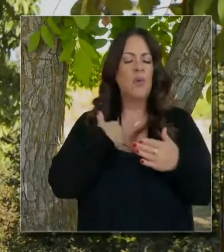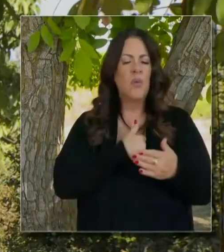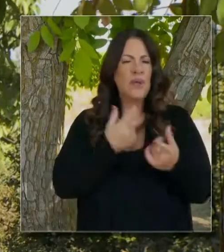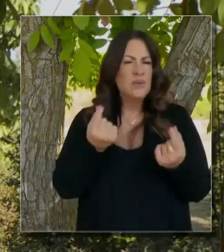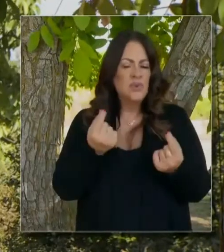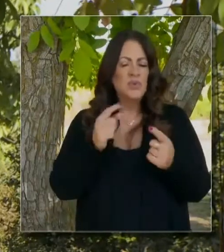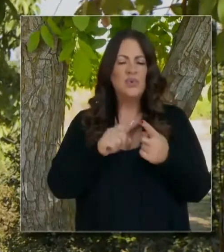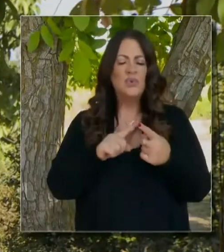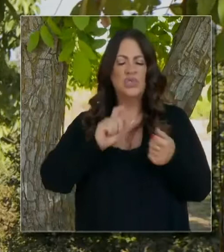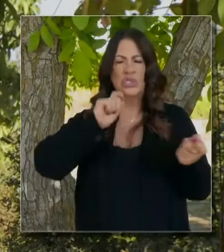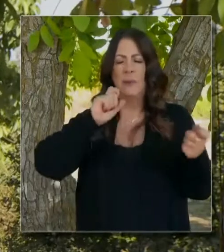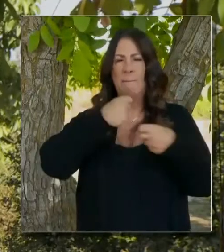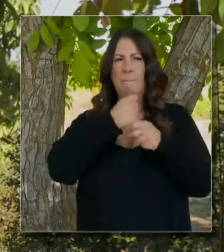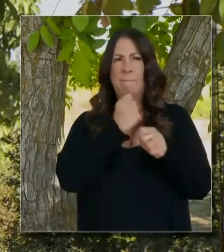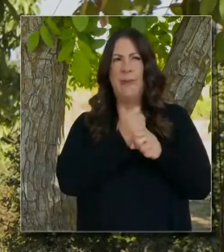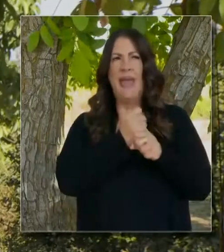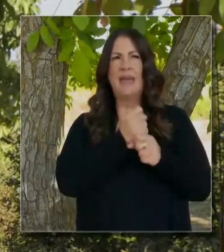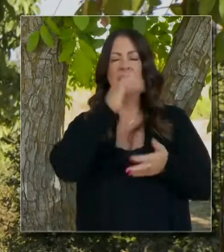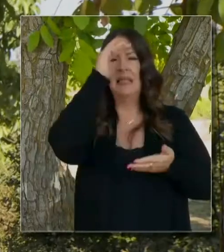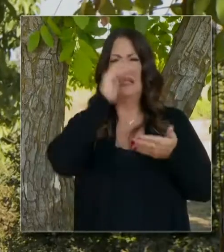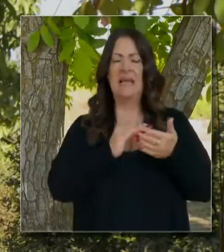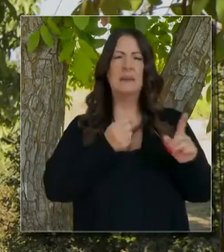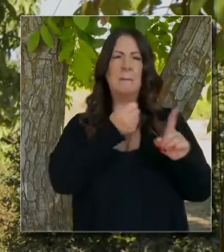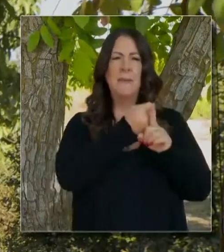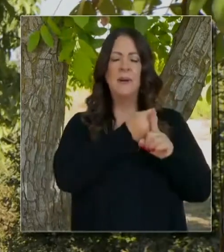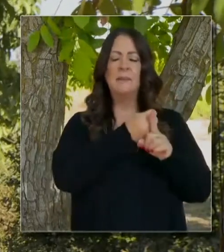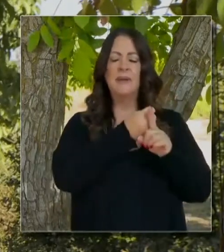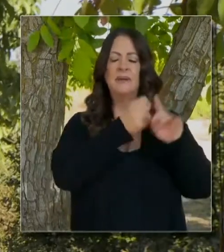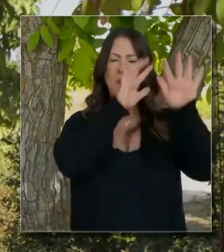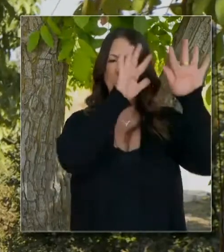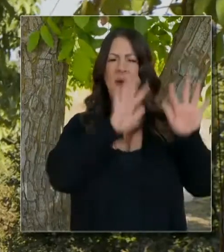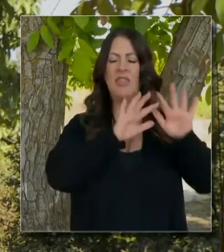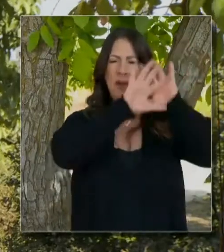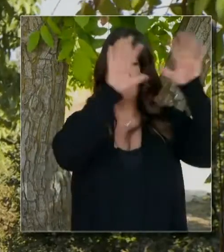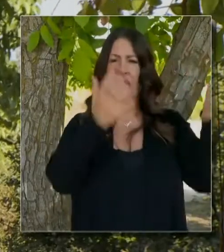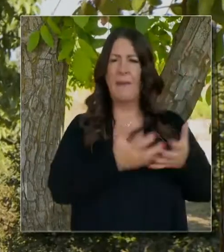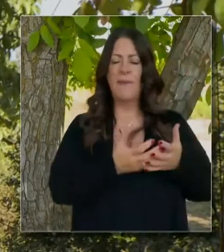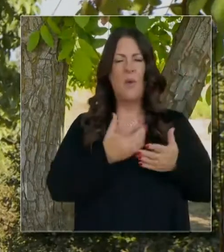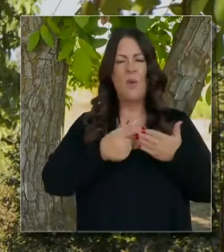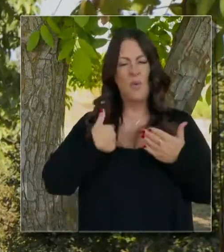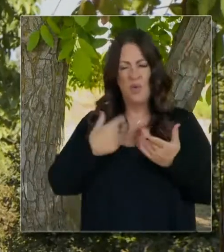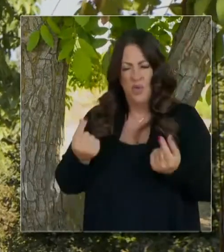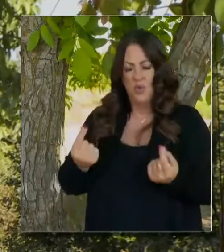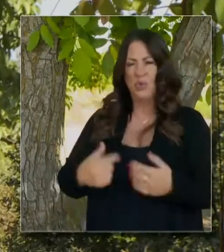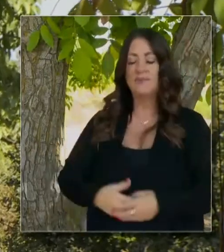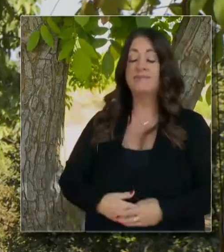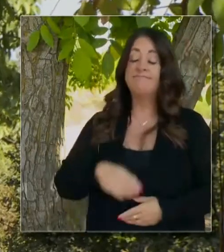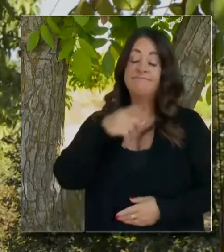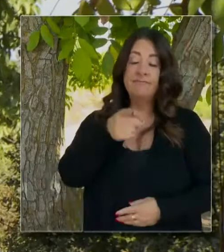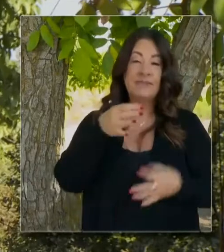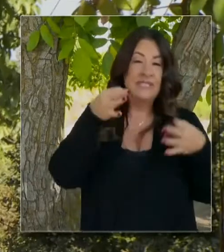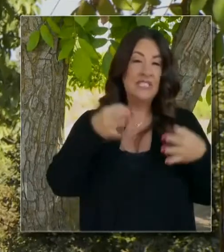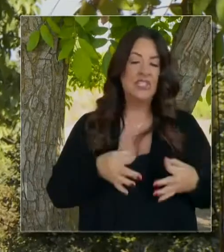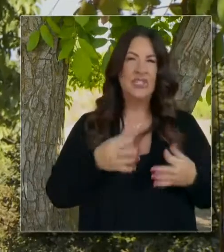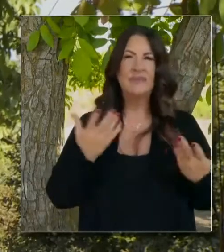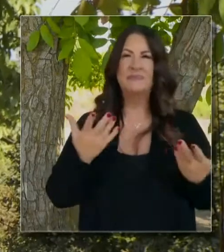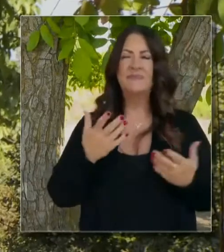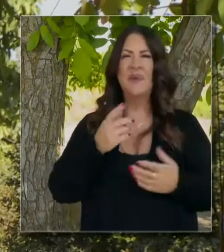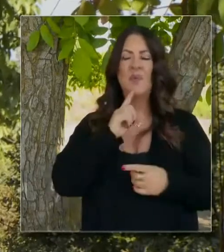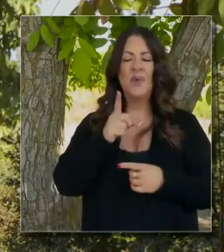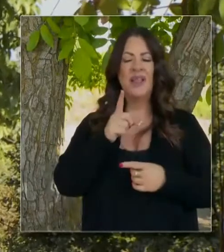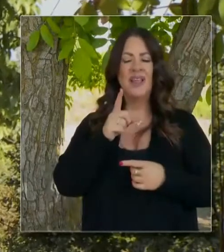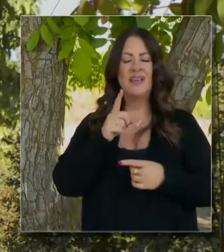combat climate change? I think it's the sum total of our individual acts that make ultimate determination of our fate and future.